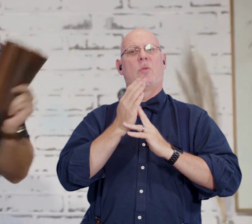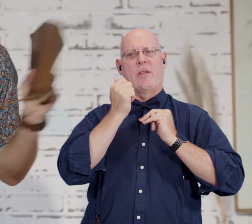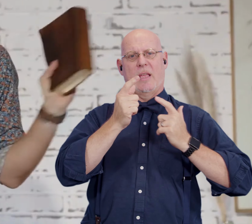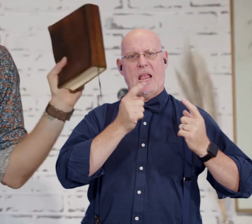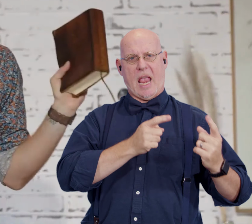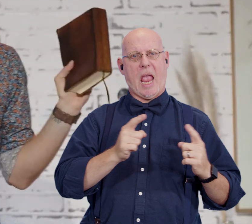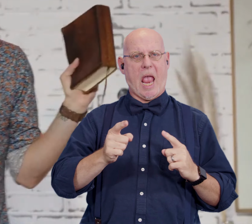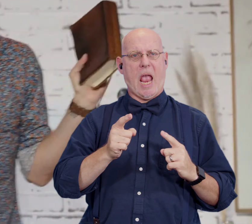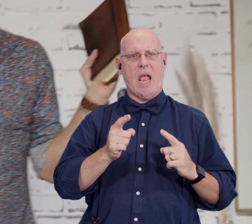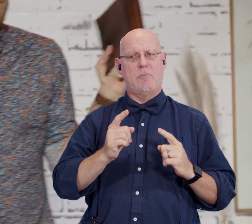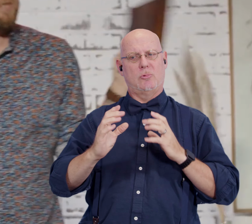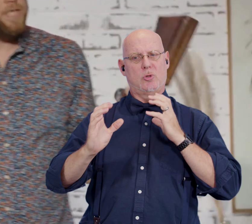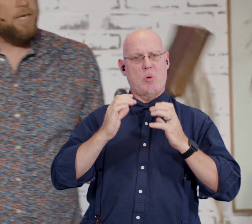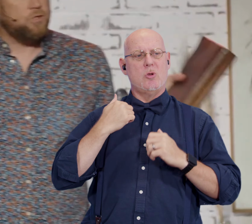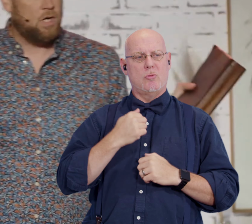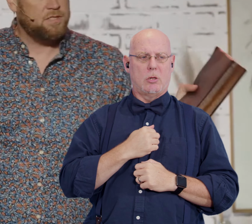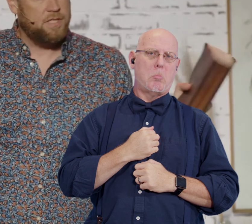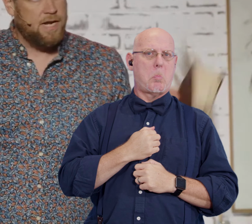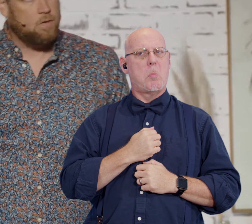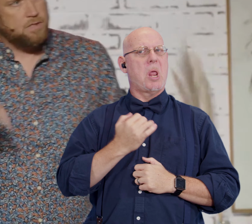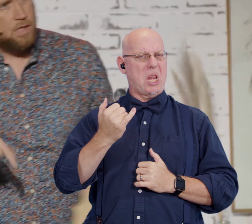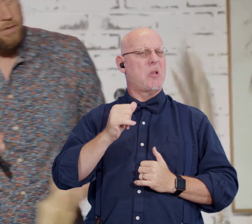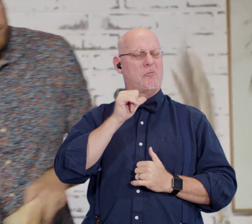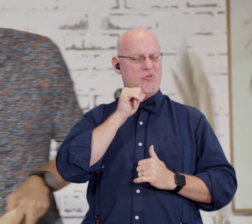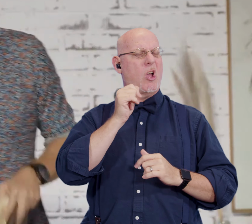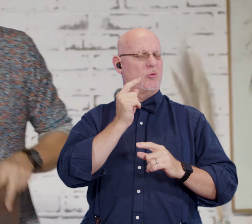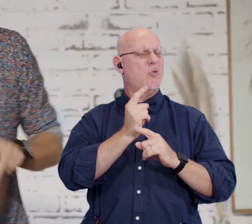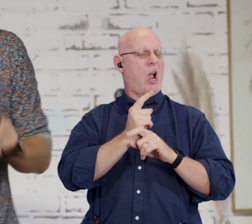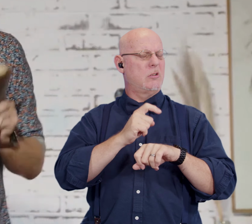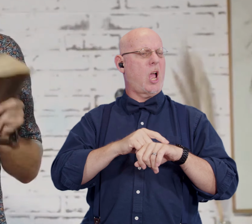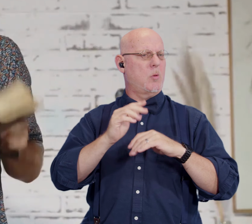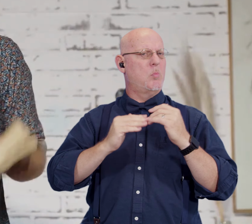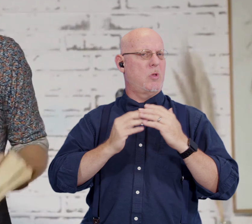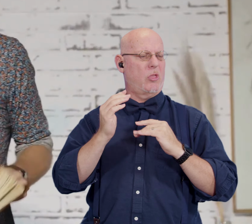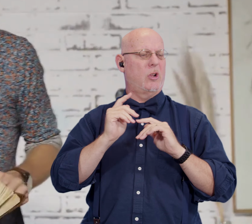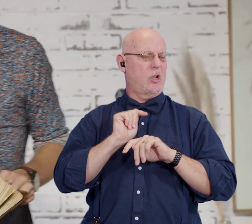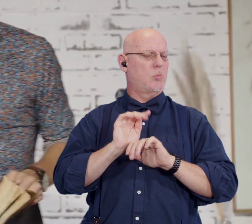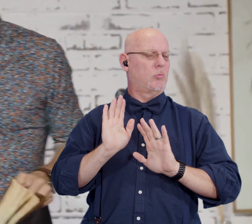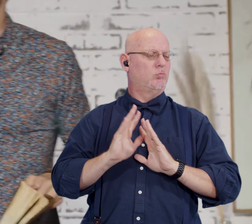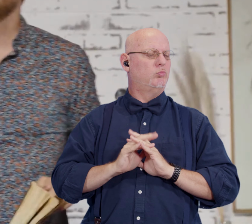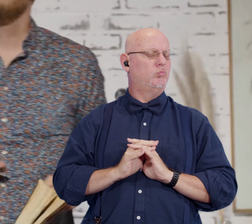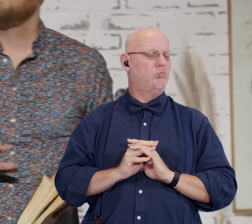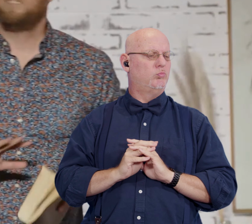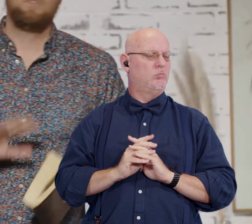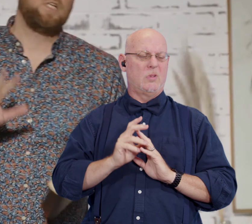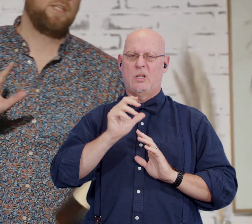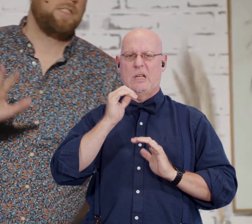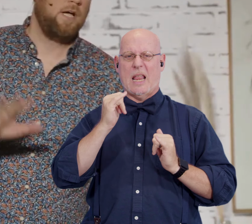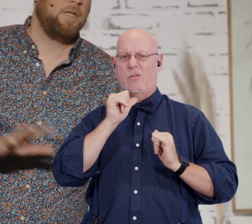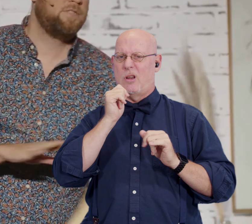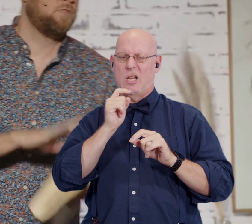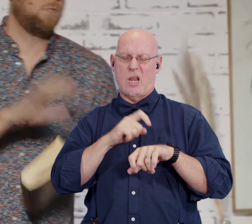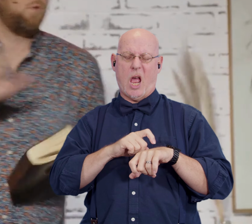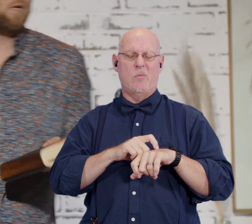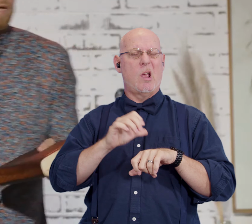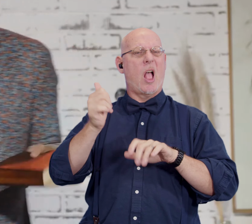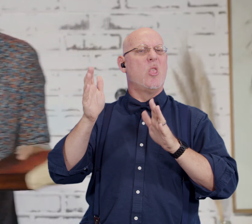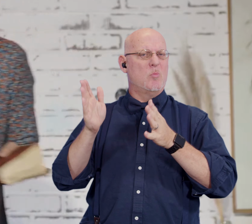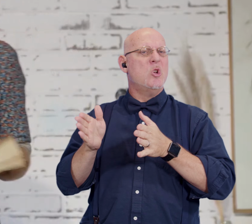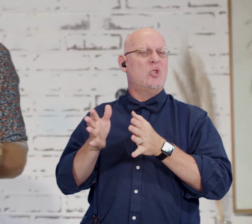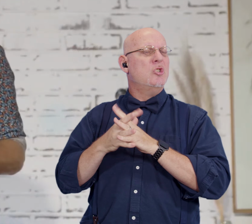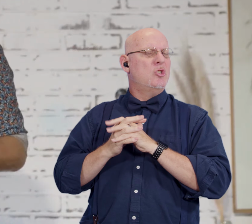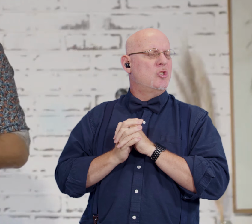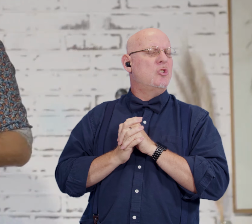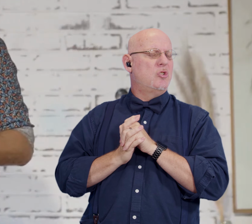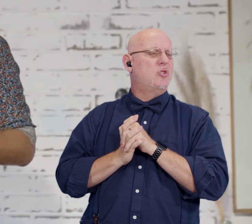everything going on around us, has communicated to us that now is not the time to rebuild the temple. Now is not that time. That's for someone